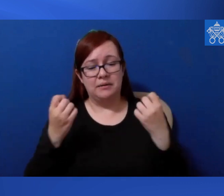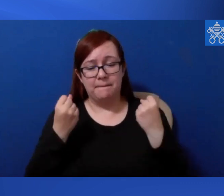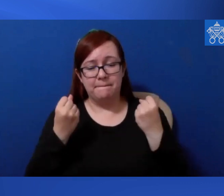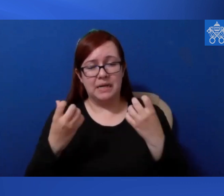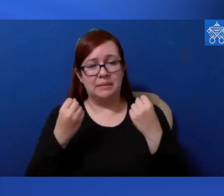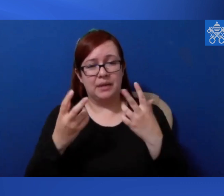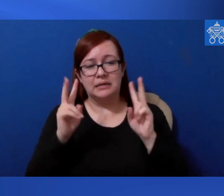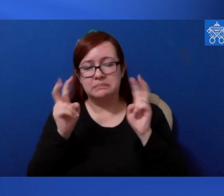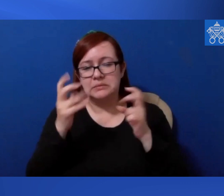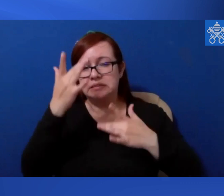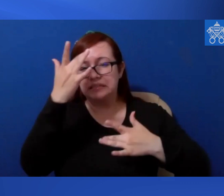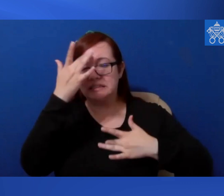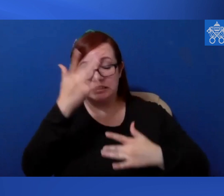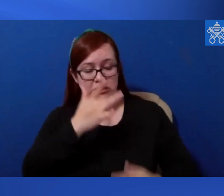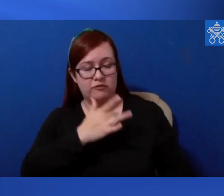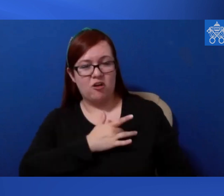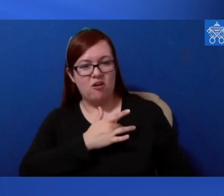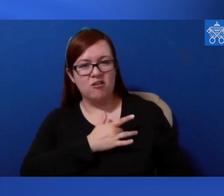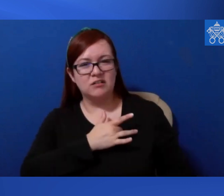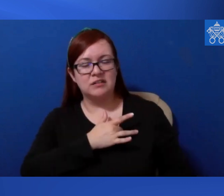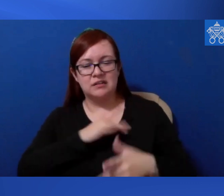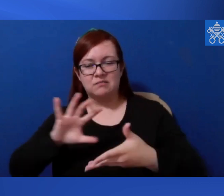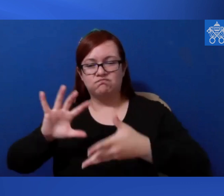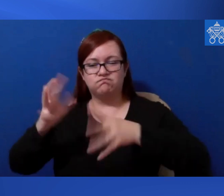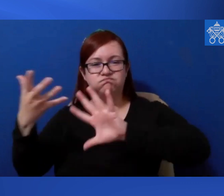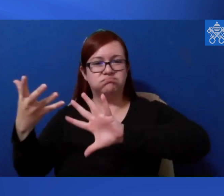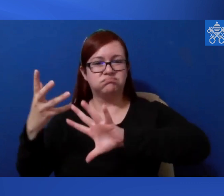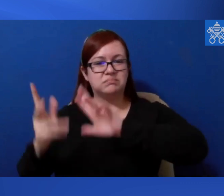heart that contaminate society.